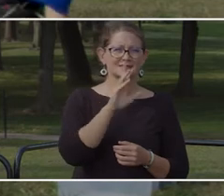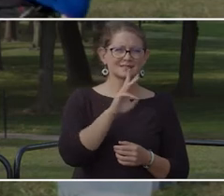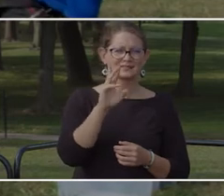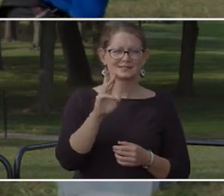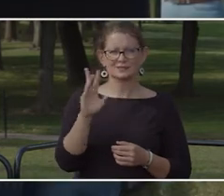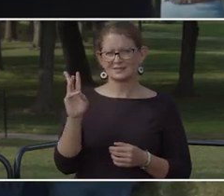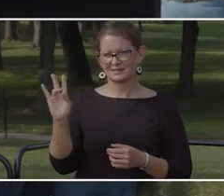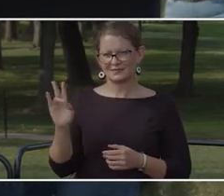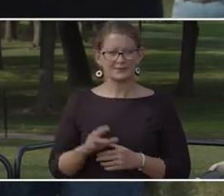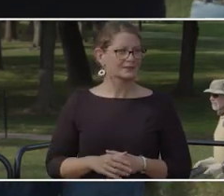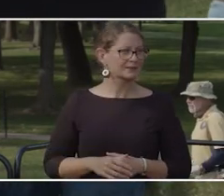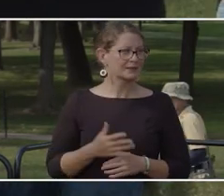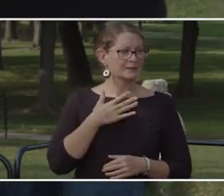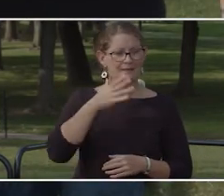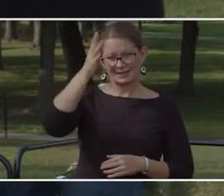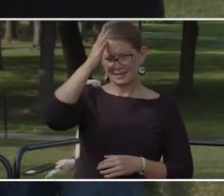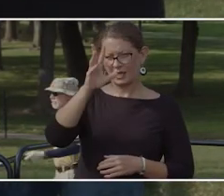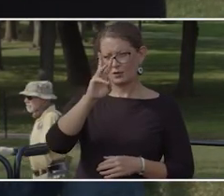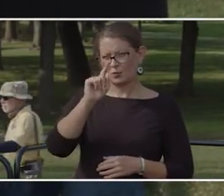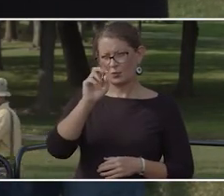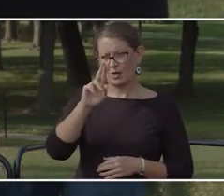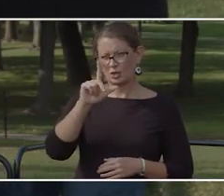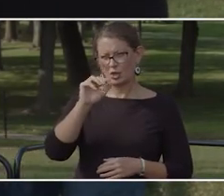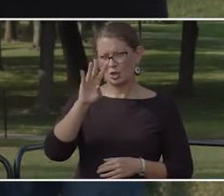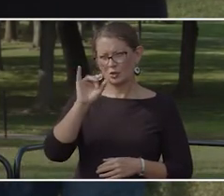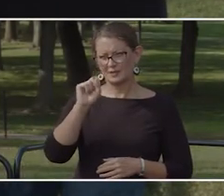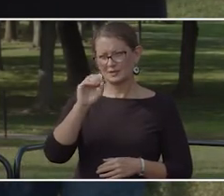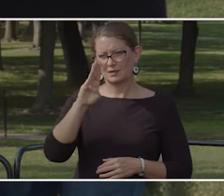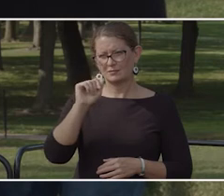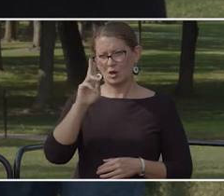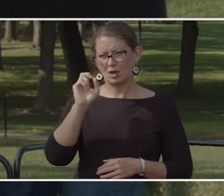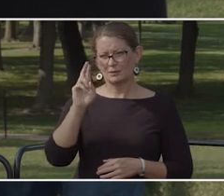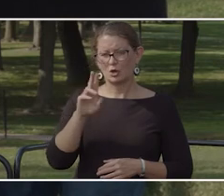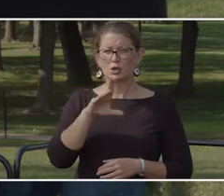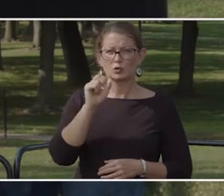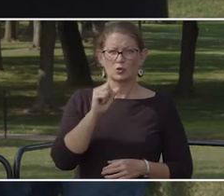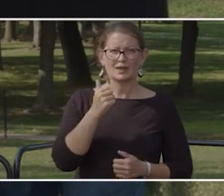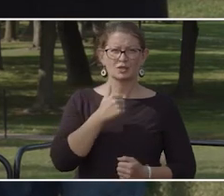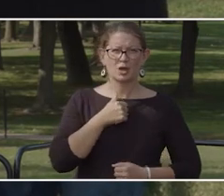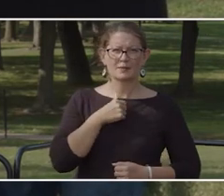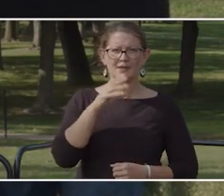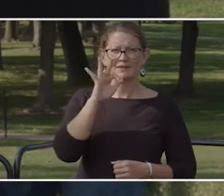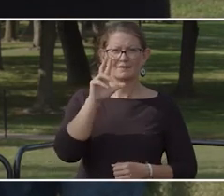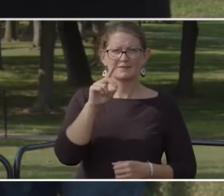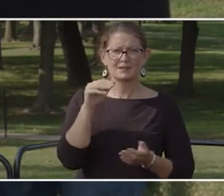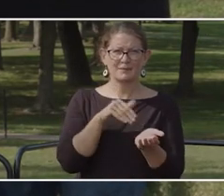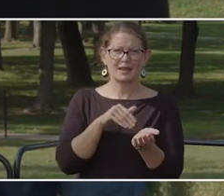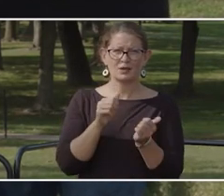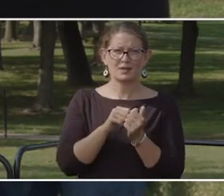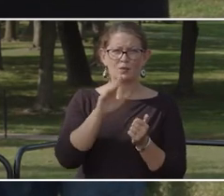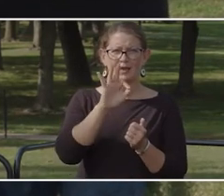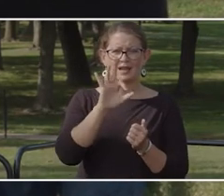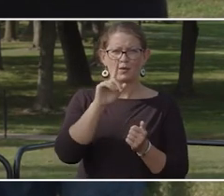66-67. My dad, Walter Lewis Barber, U.S. Army, field medic with the 199th,